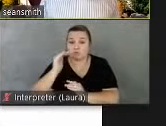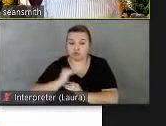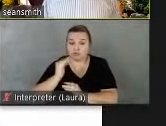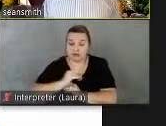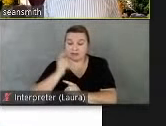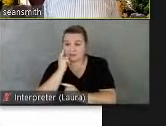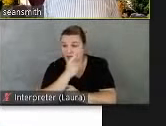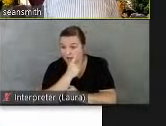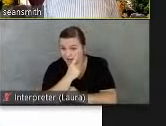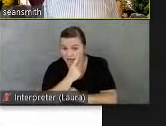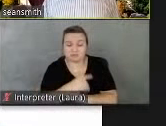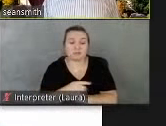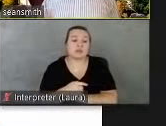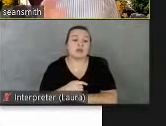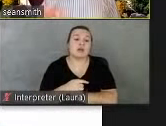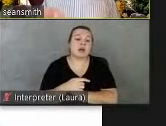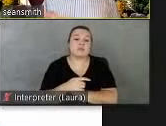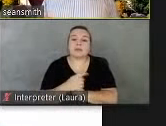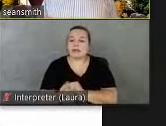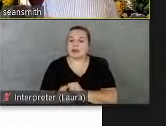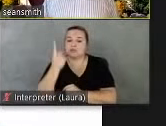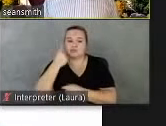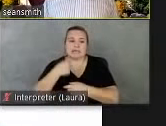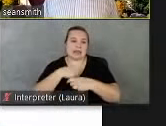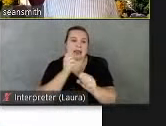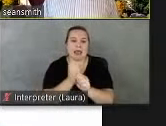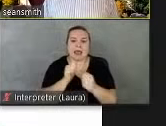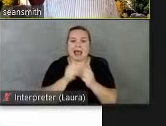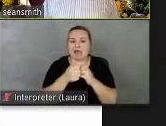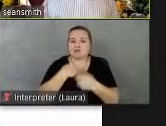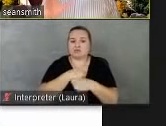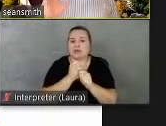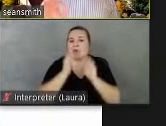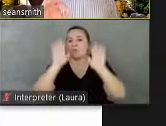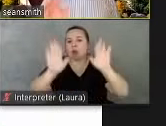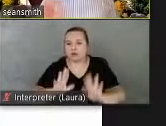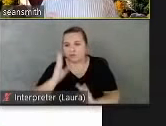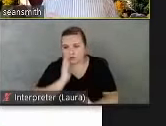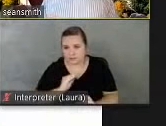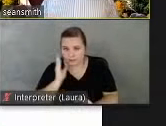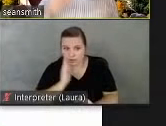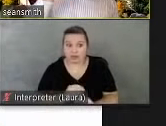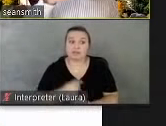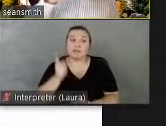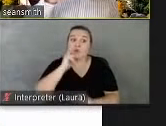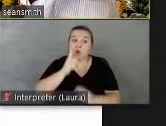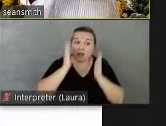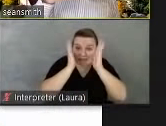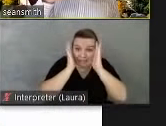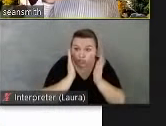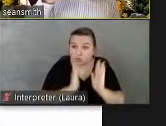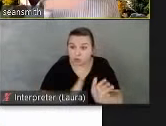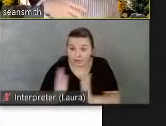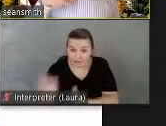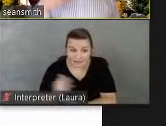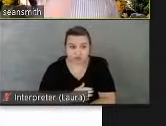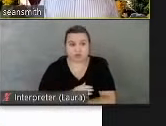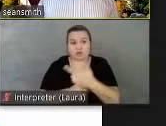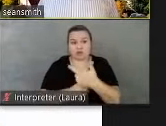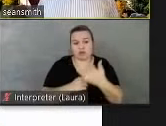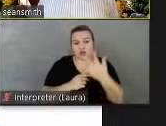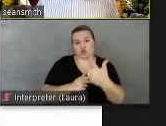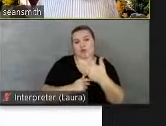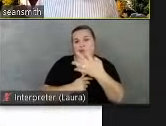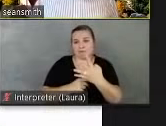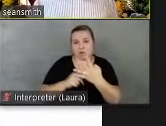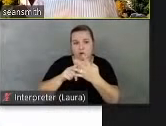And understood.org has created some wonderful experiences. One on attention and organization, number three and number four, to feel like